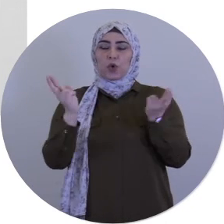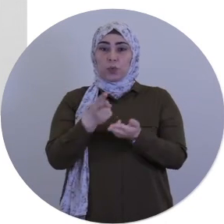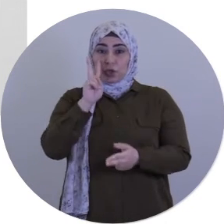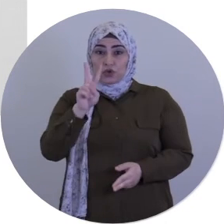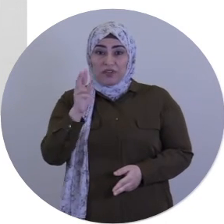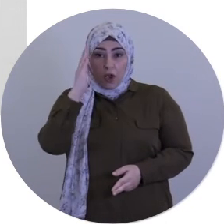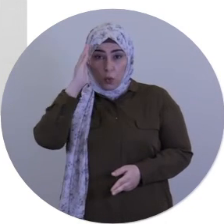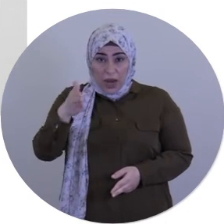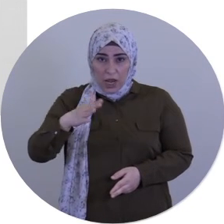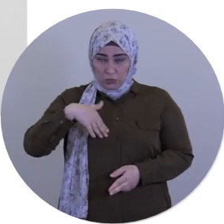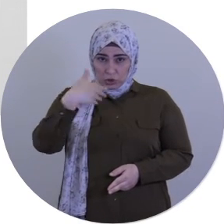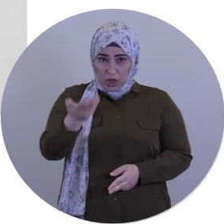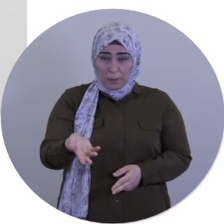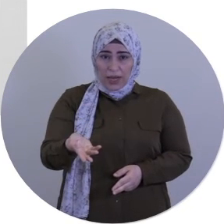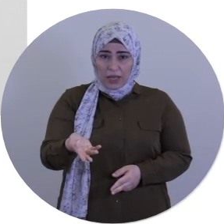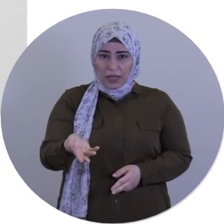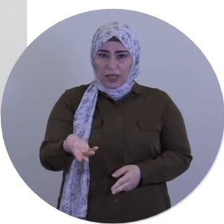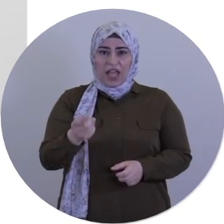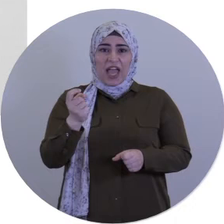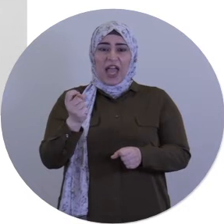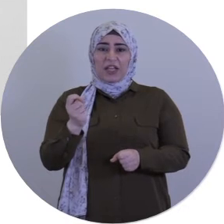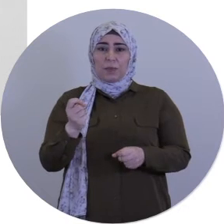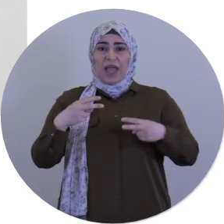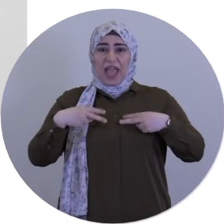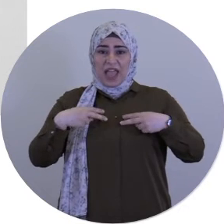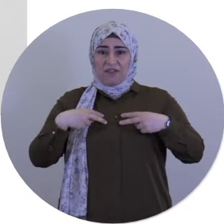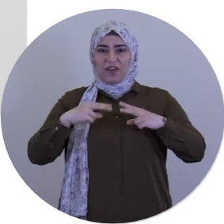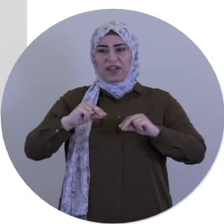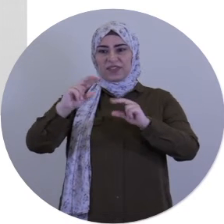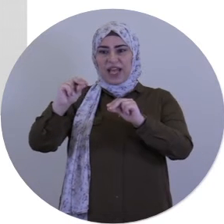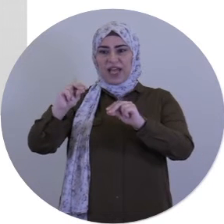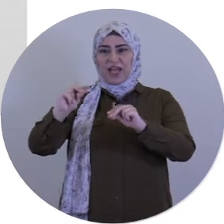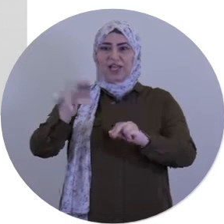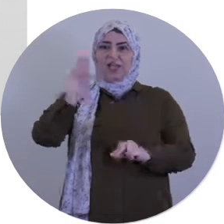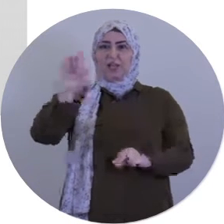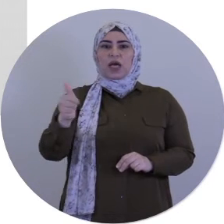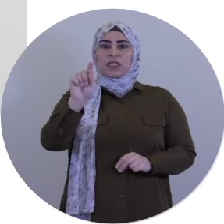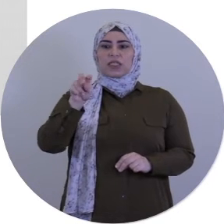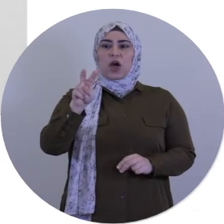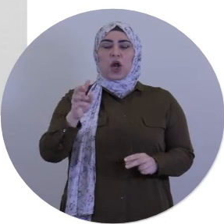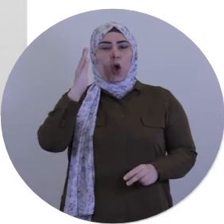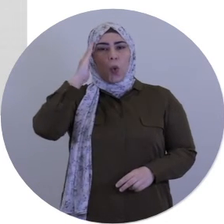what we're going to be working with. Let's use the causative. Sarah will